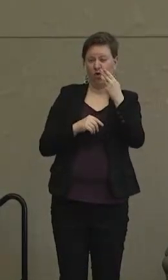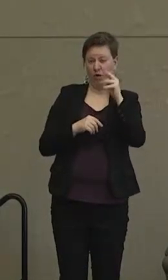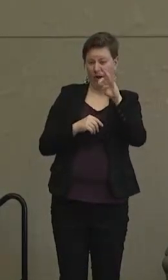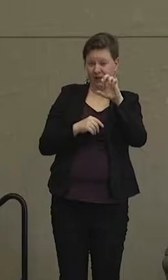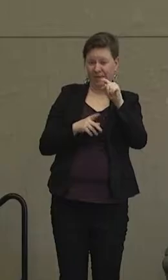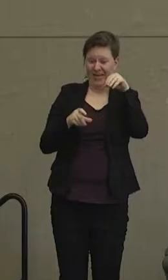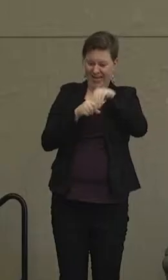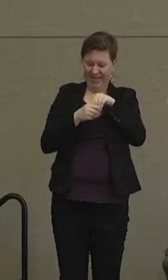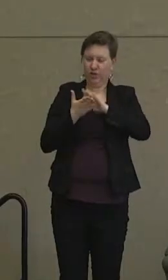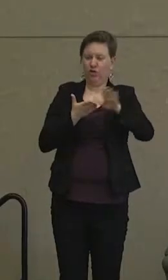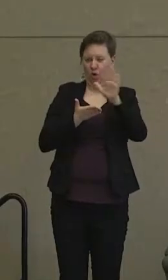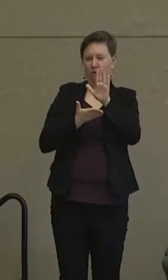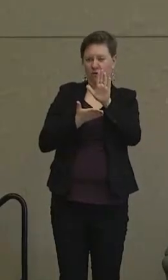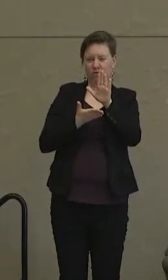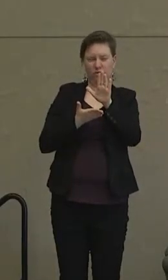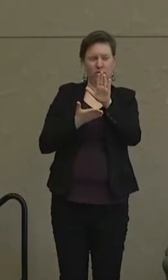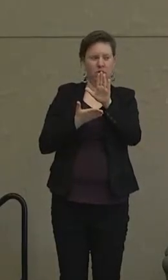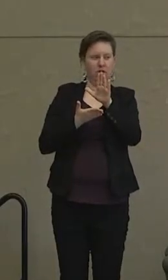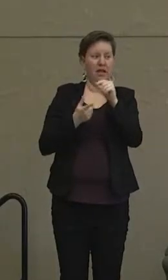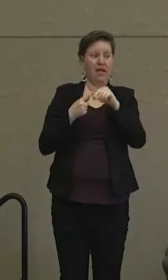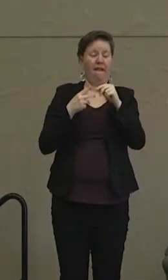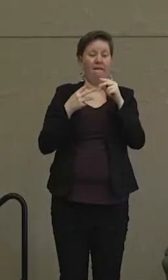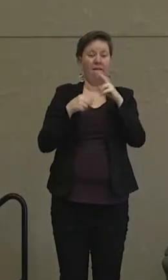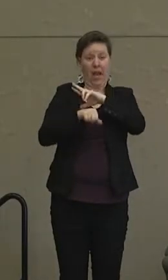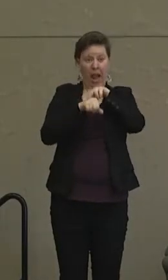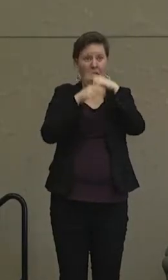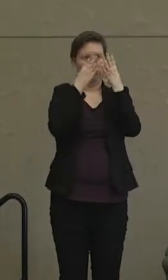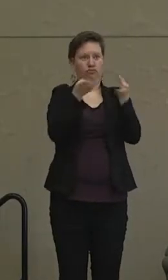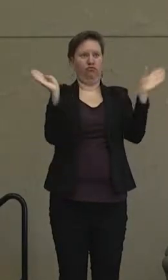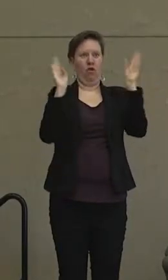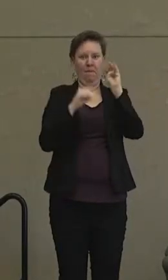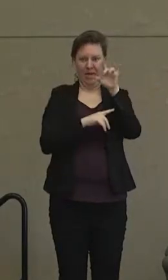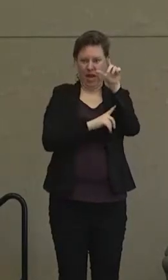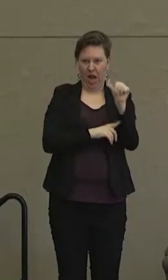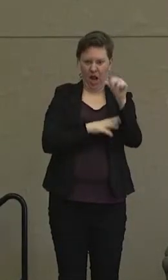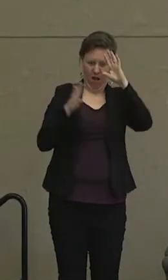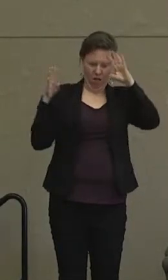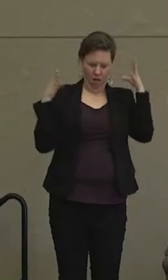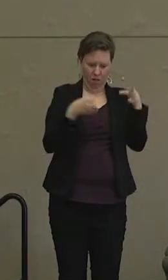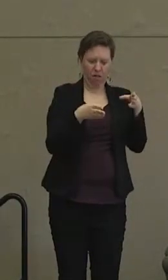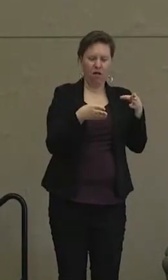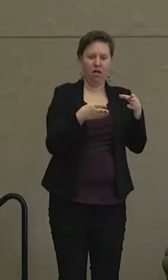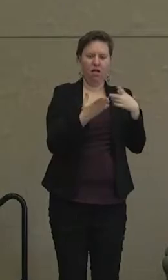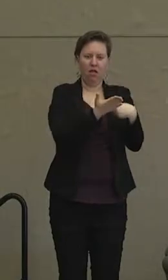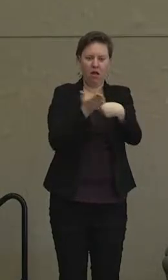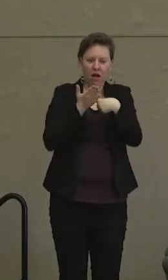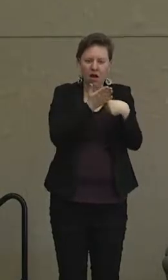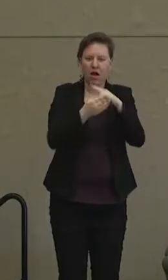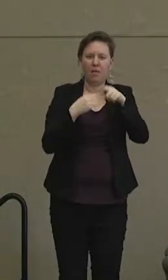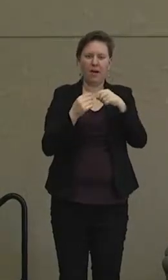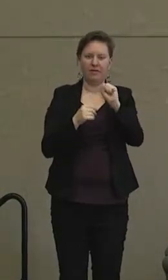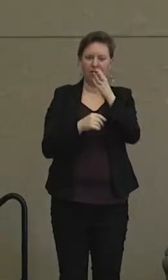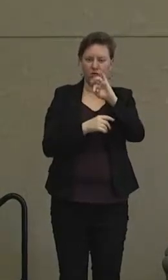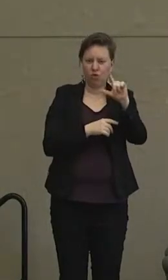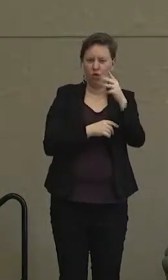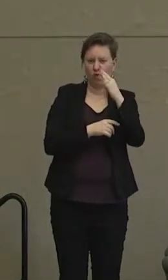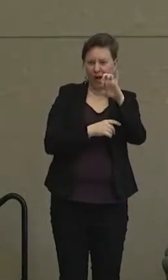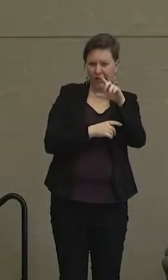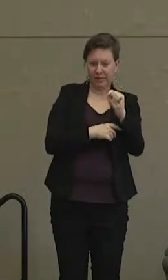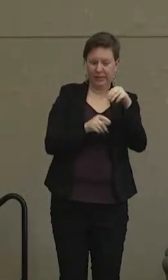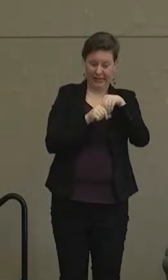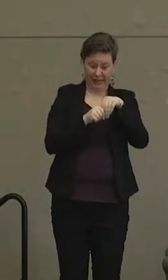academy. In the national media, the conversation about sexual harassment in the